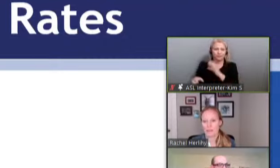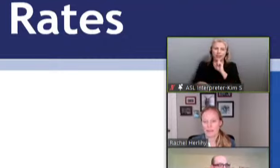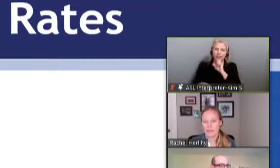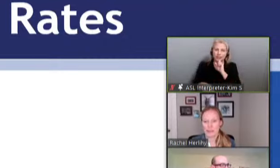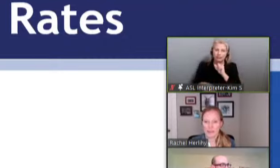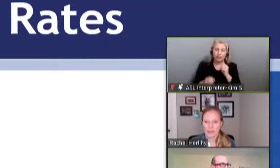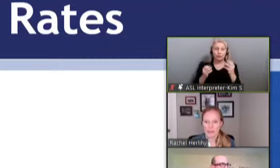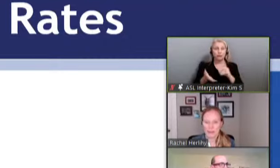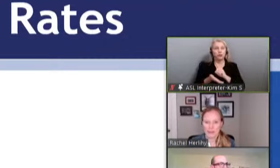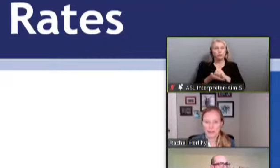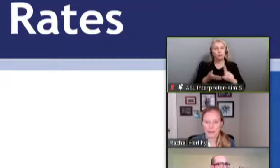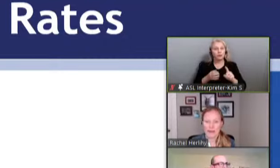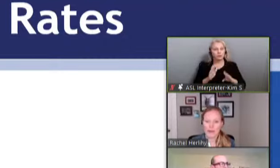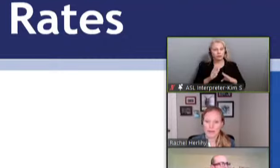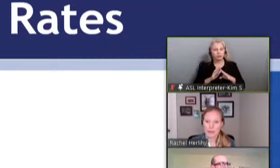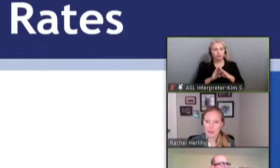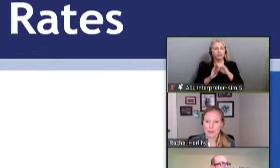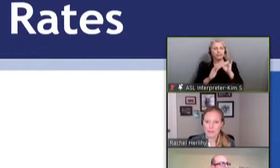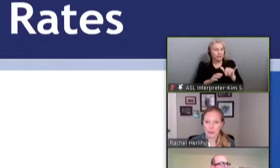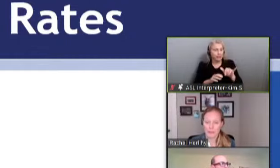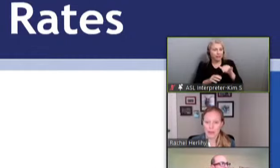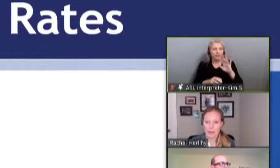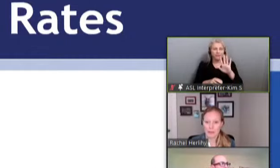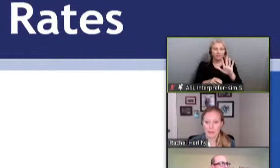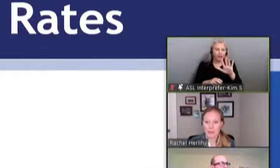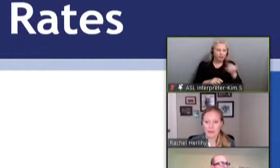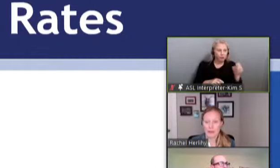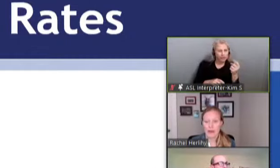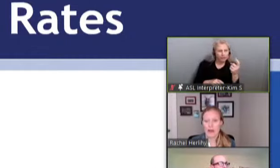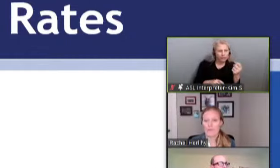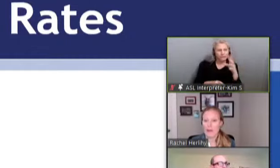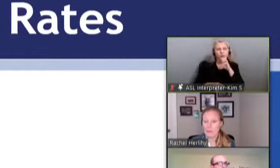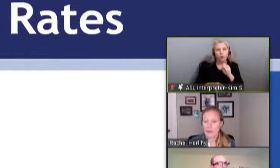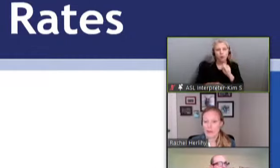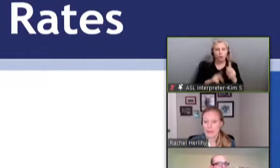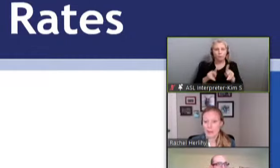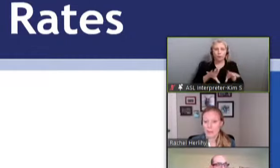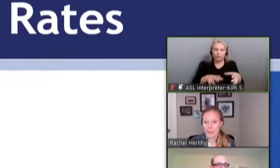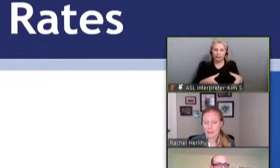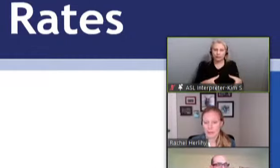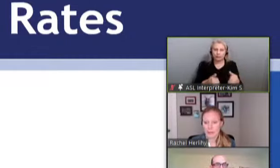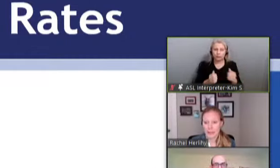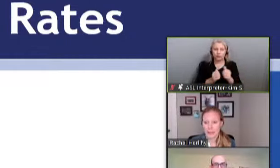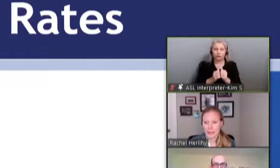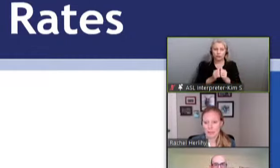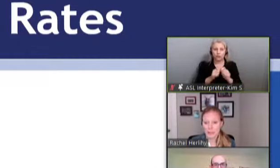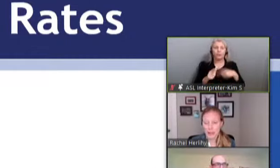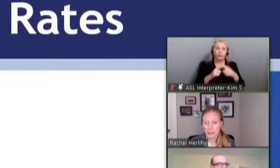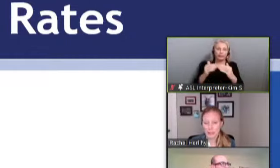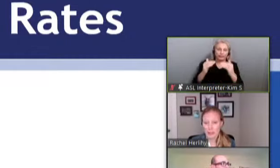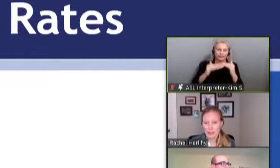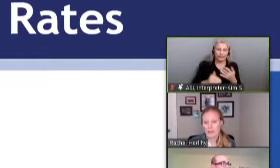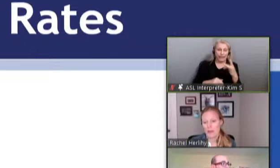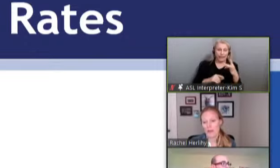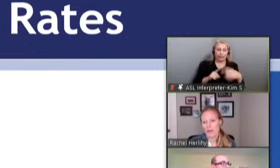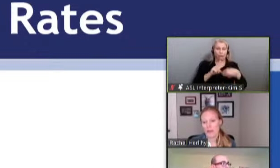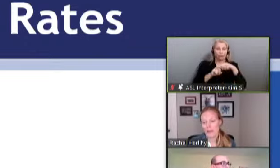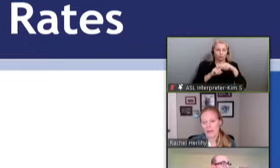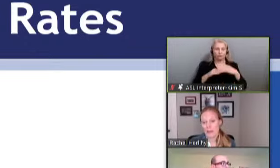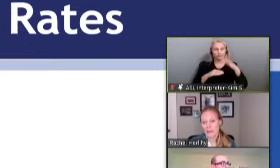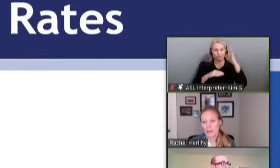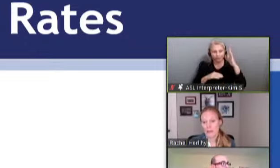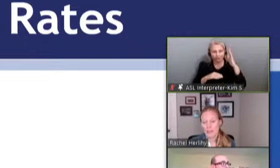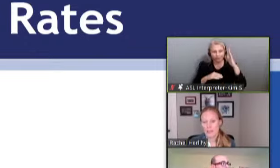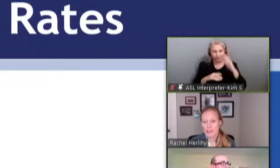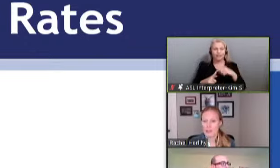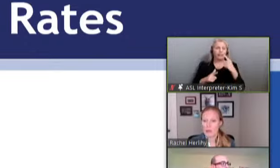the highest rates continue to be in that 5 to 11-year-old population, followed by the adult population, the 18-plus population,